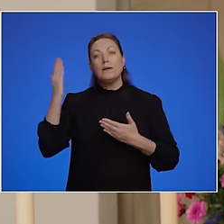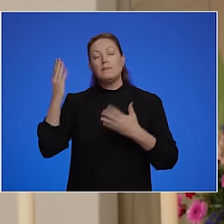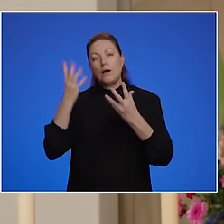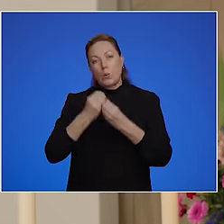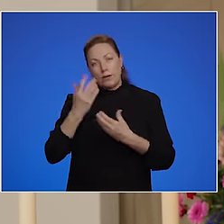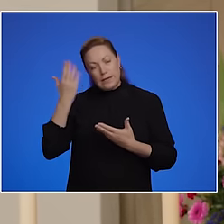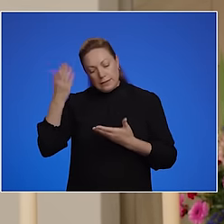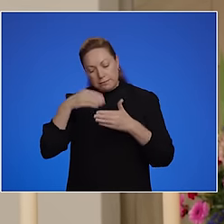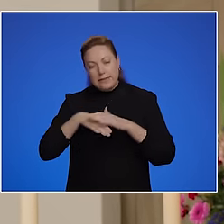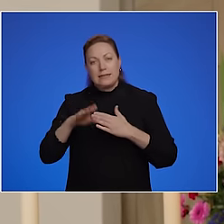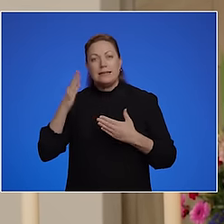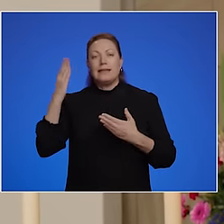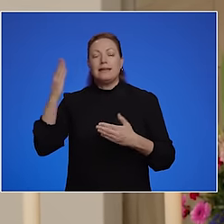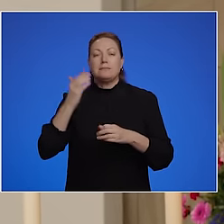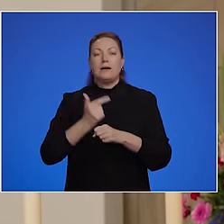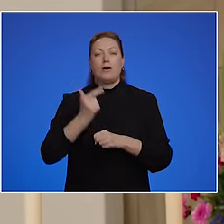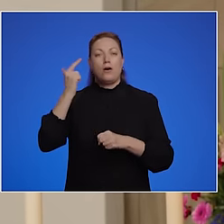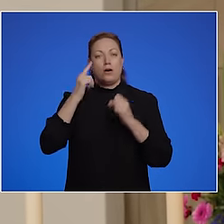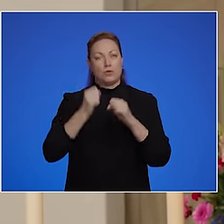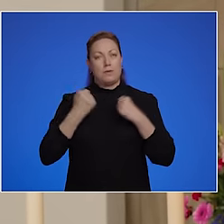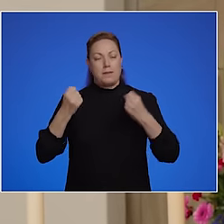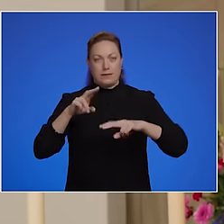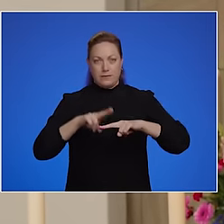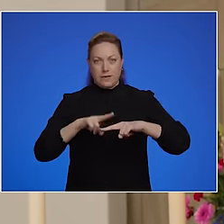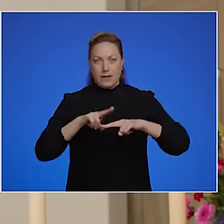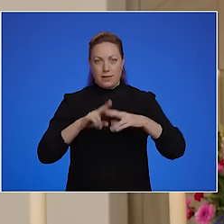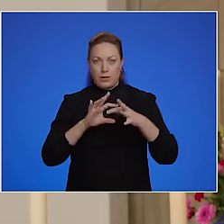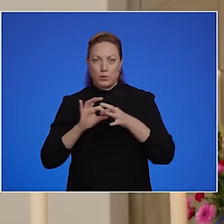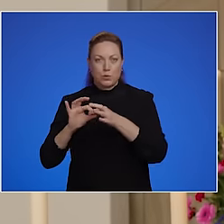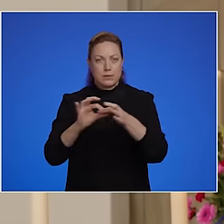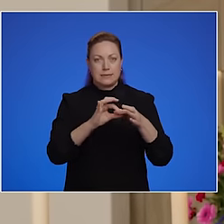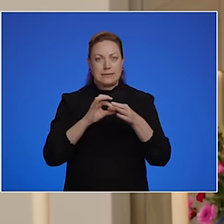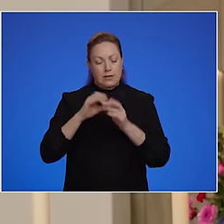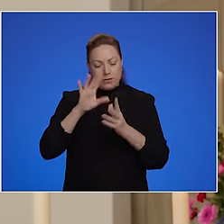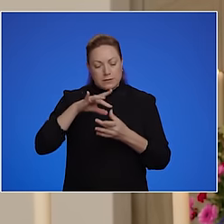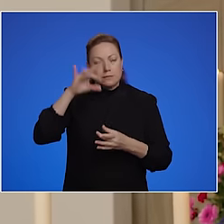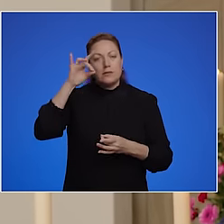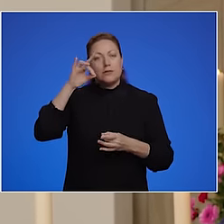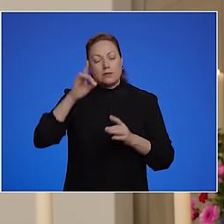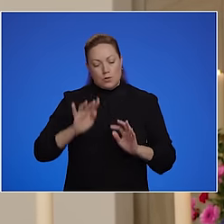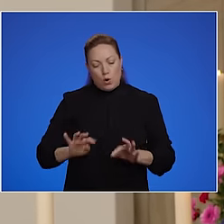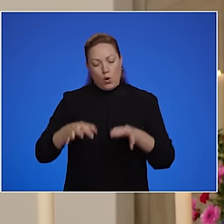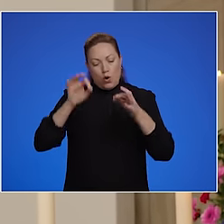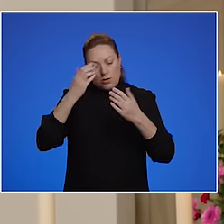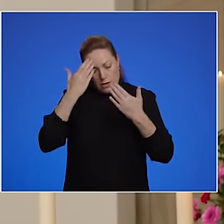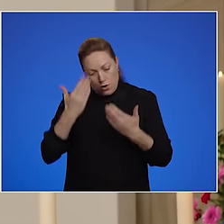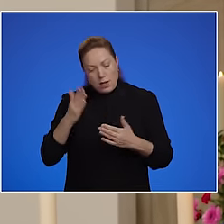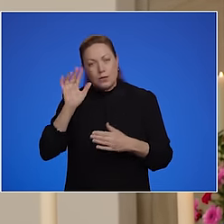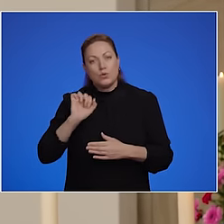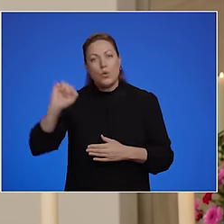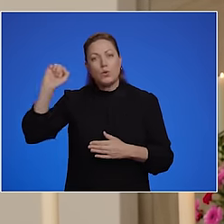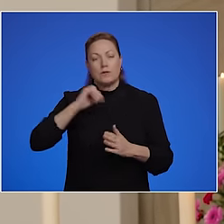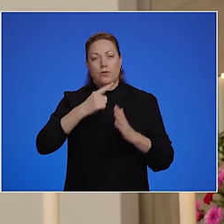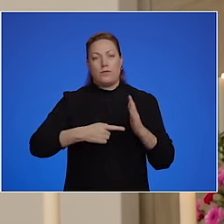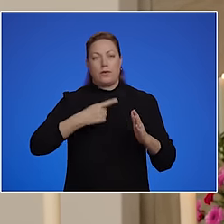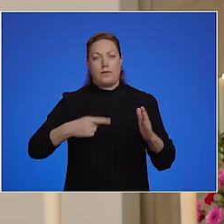Through him and with him and in him, O God, Almighty Father, in the unity of the Holy Spirit, all glory and honour is